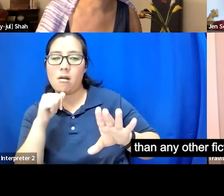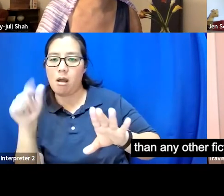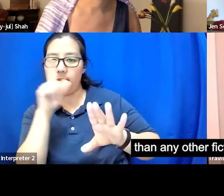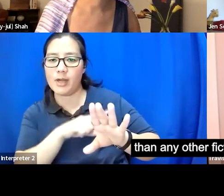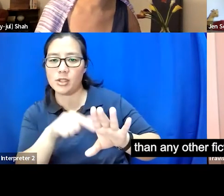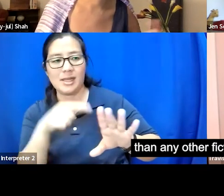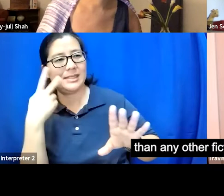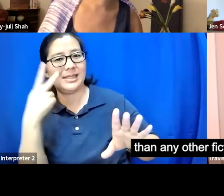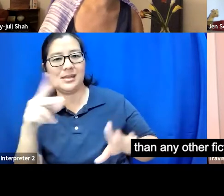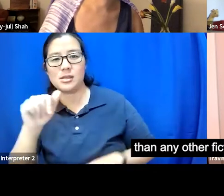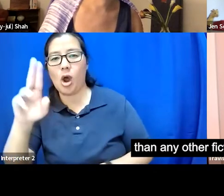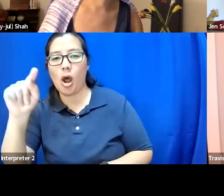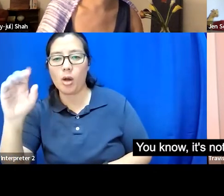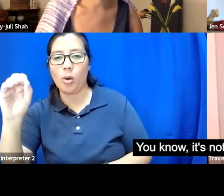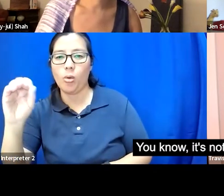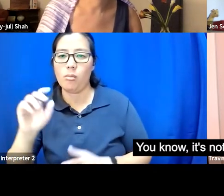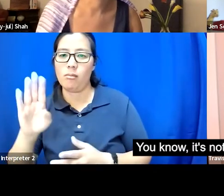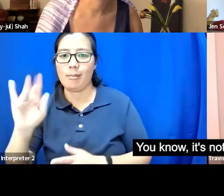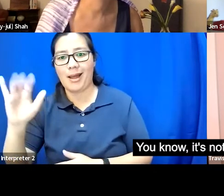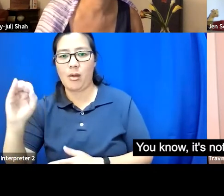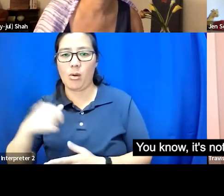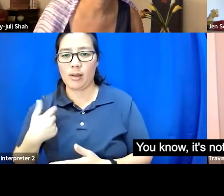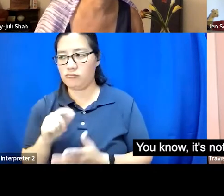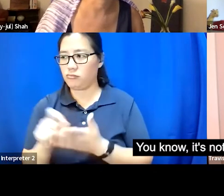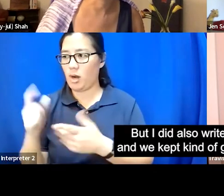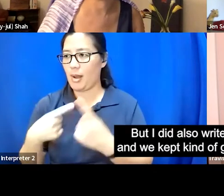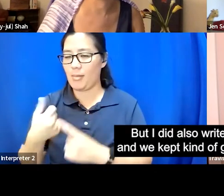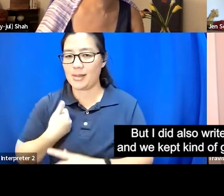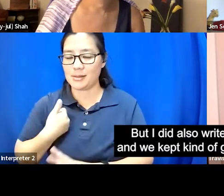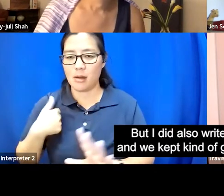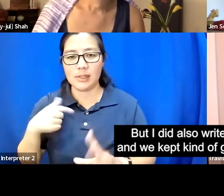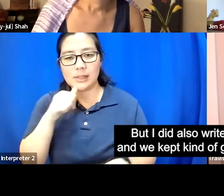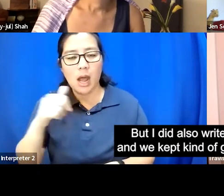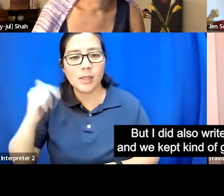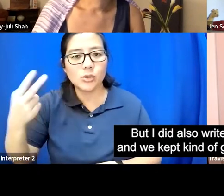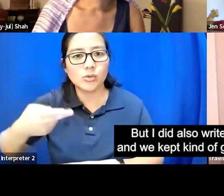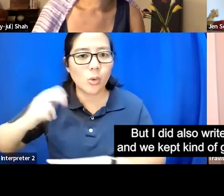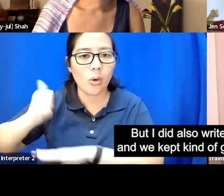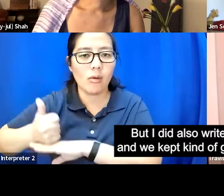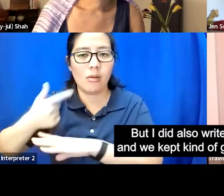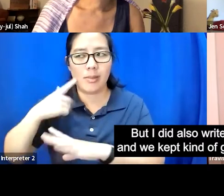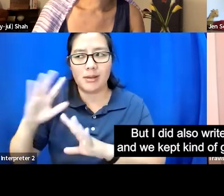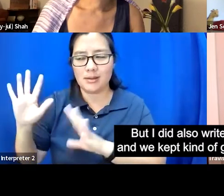than any other fiction, I think, you know, it's not historical, but